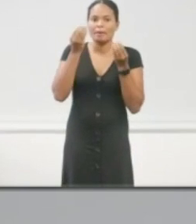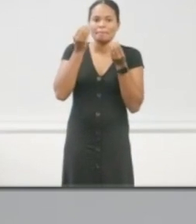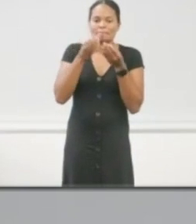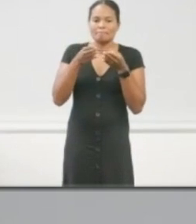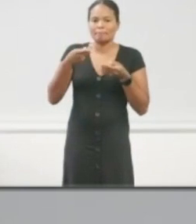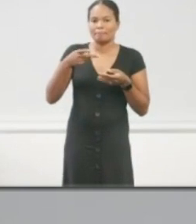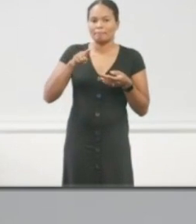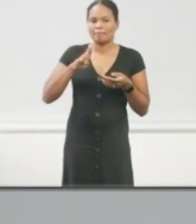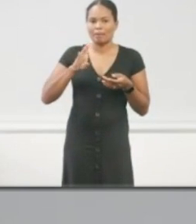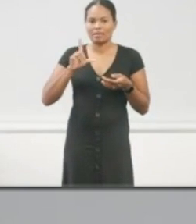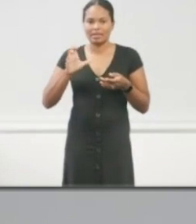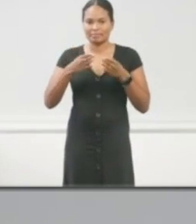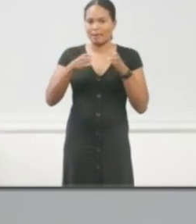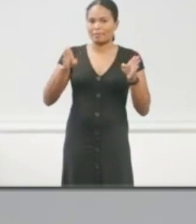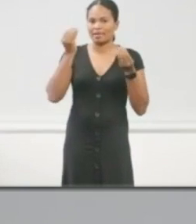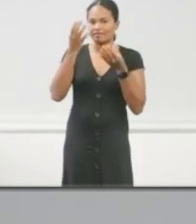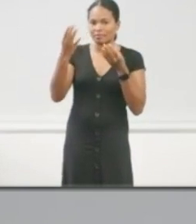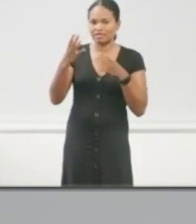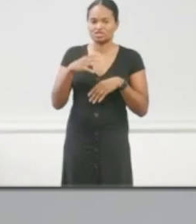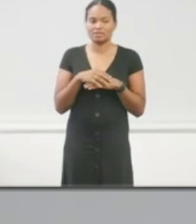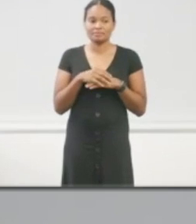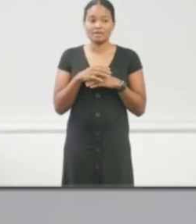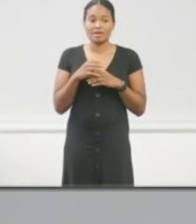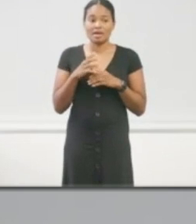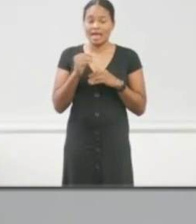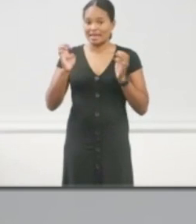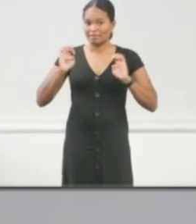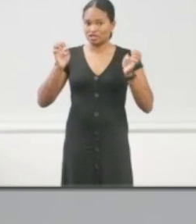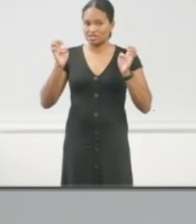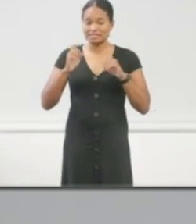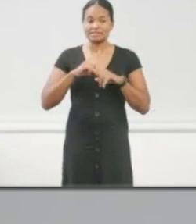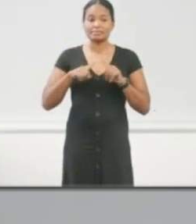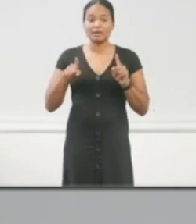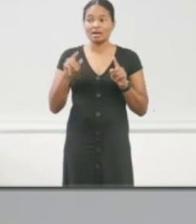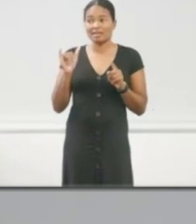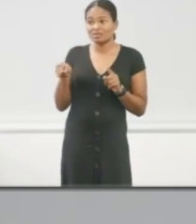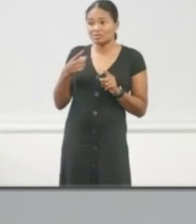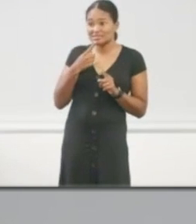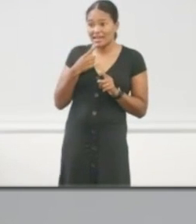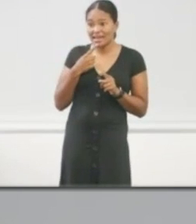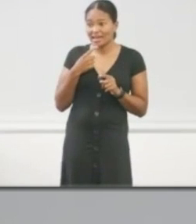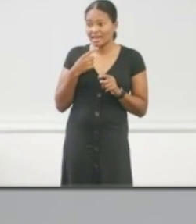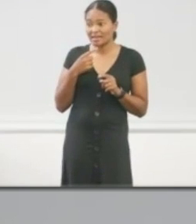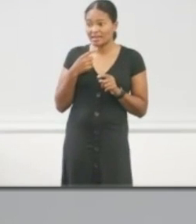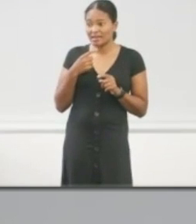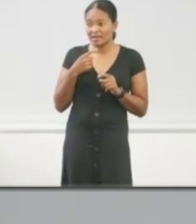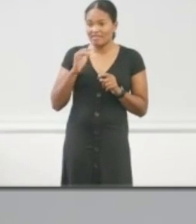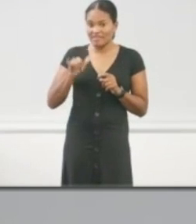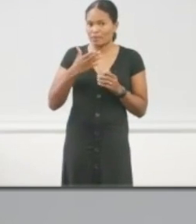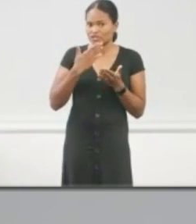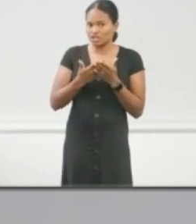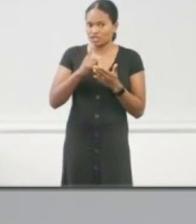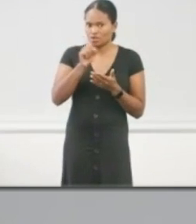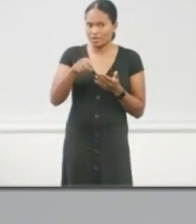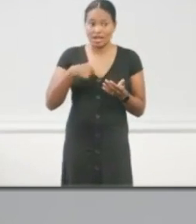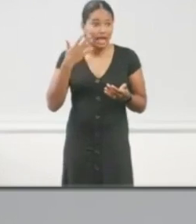still situations that come up. And just like you said, I'm looking at a reporter going, that is a really good question. I don't know the